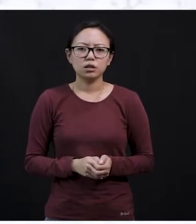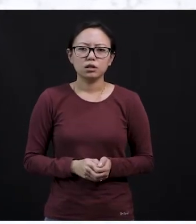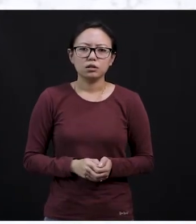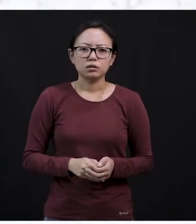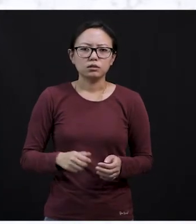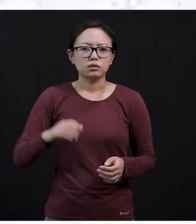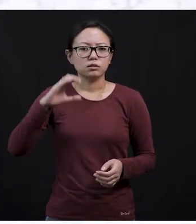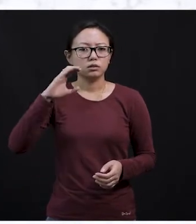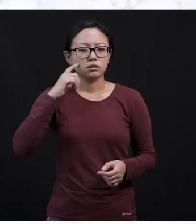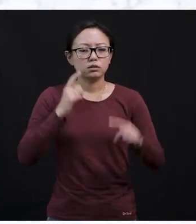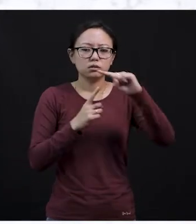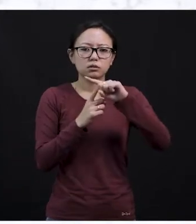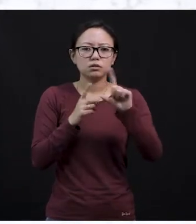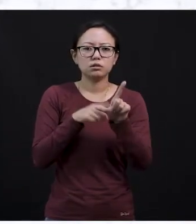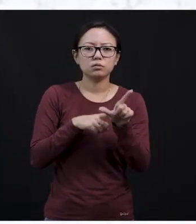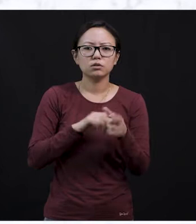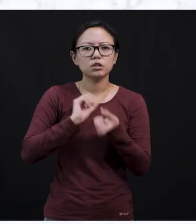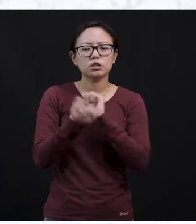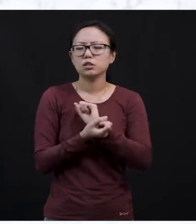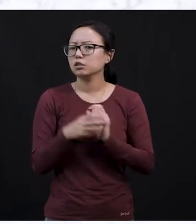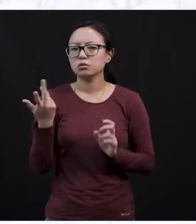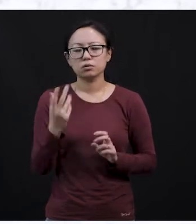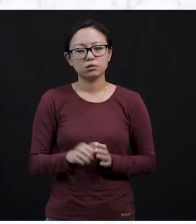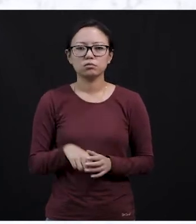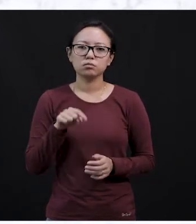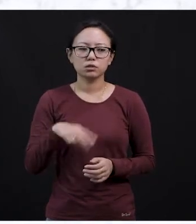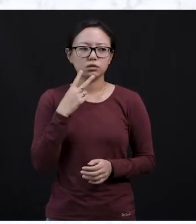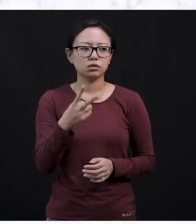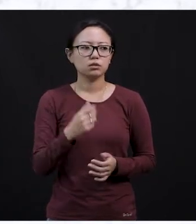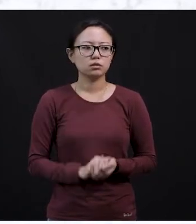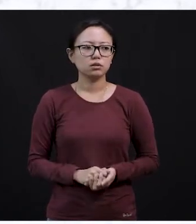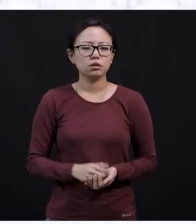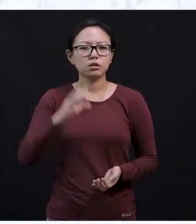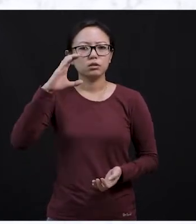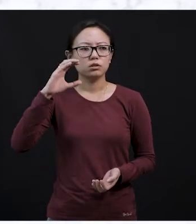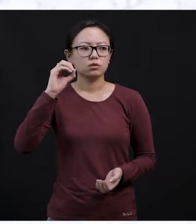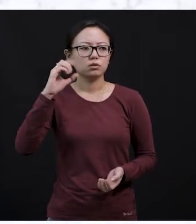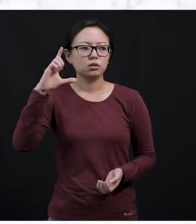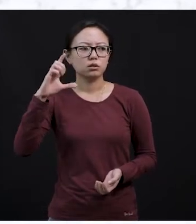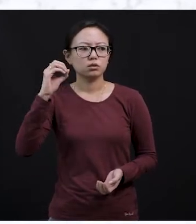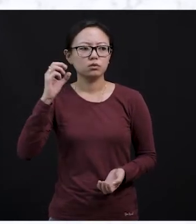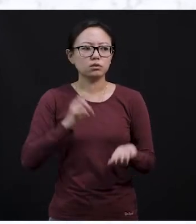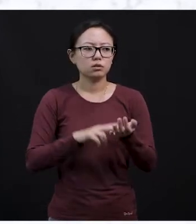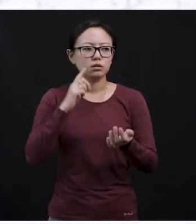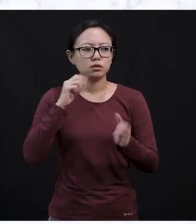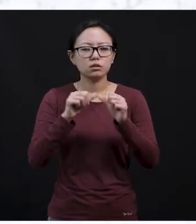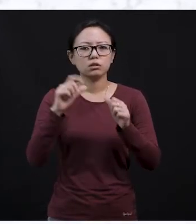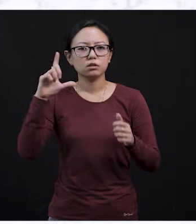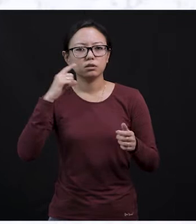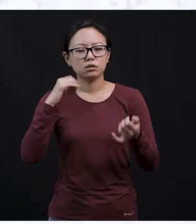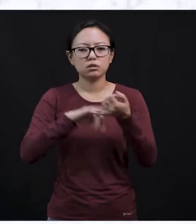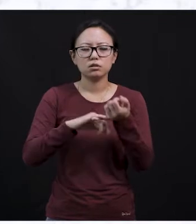So, let's begin with understanding what do you mean by colonialism. That's a practice of domination